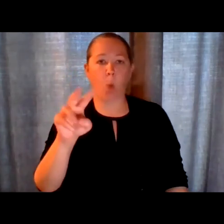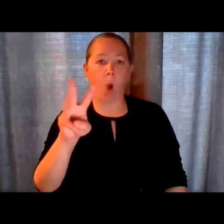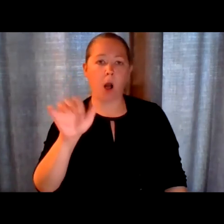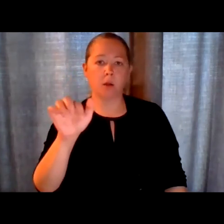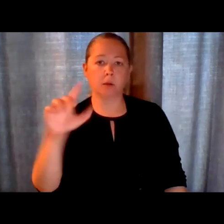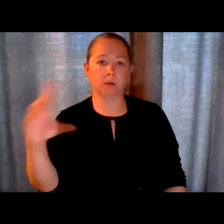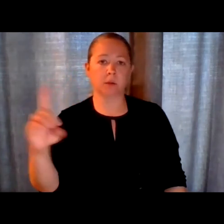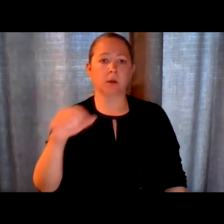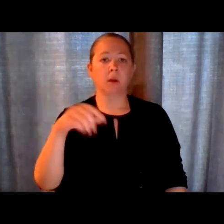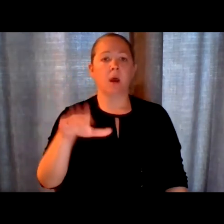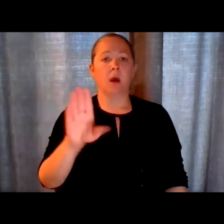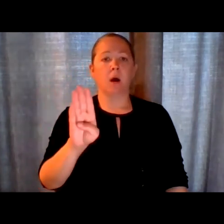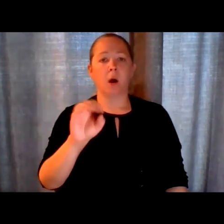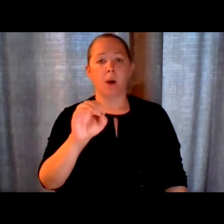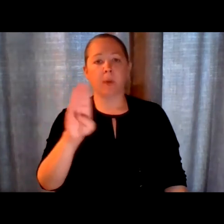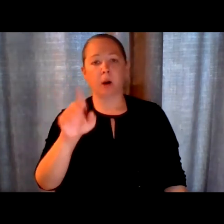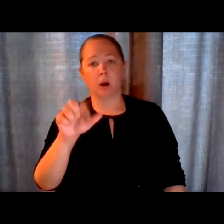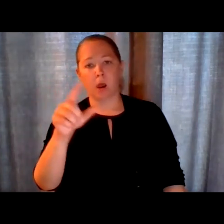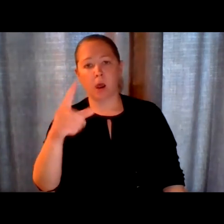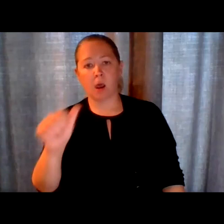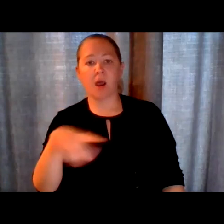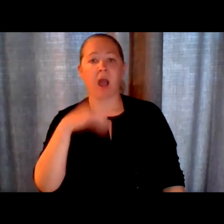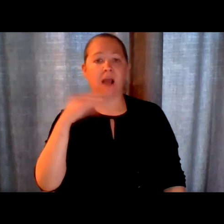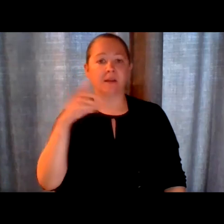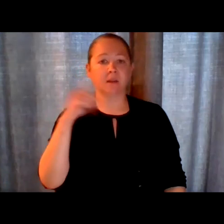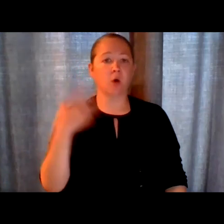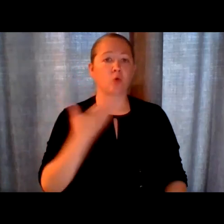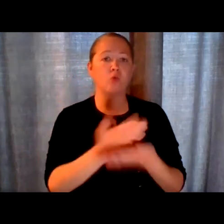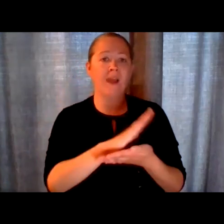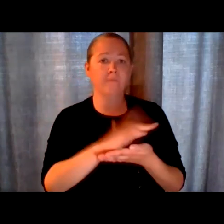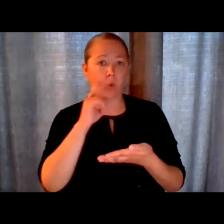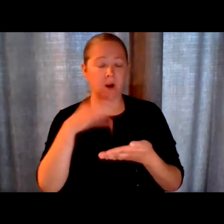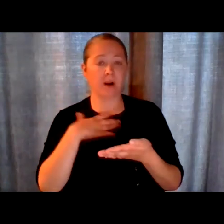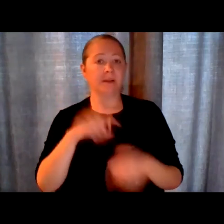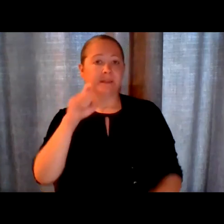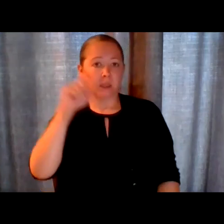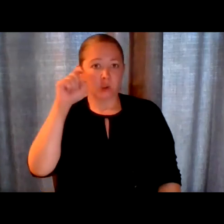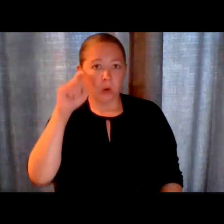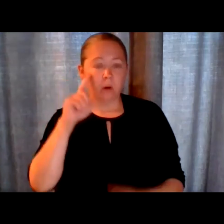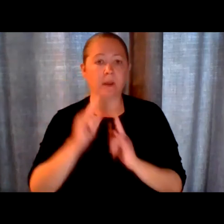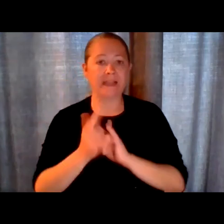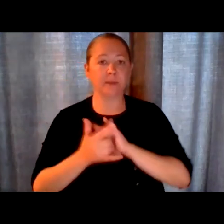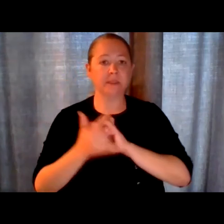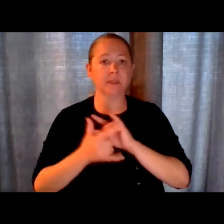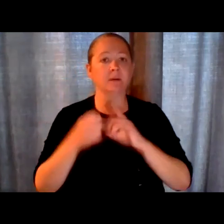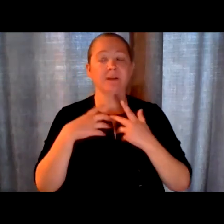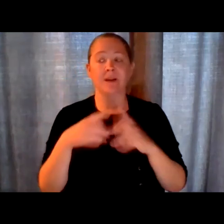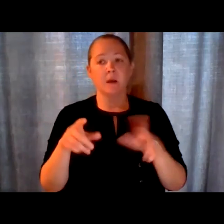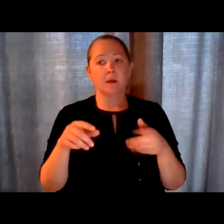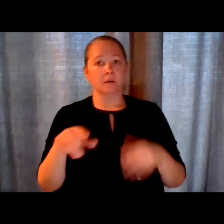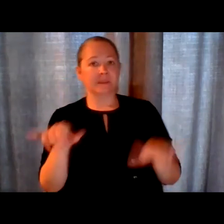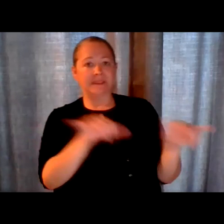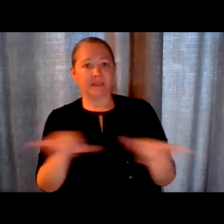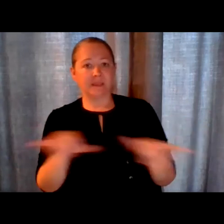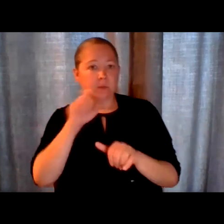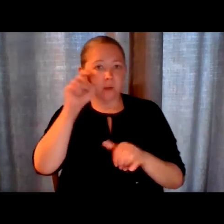sexual intimacy and the right to sexual intimacy in your own home is on the line. Same-sex marriage could be on the line. The